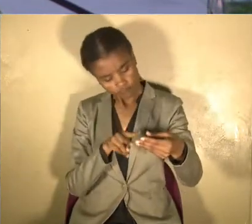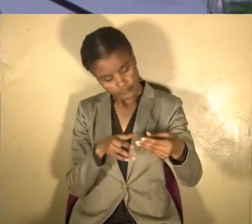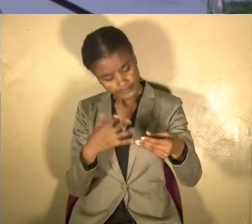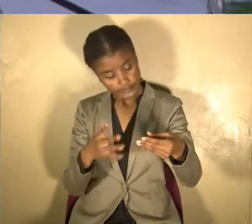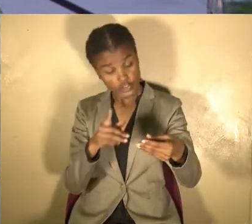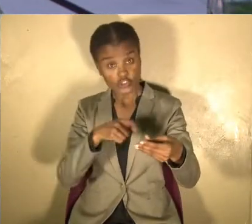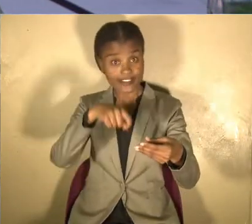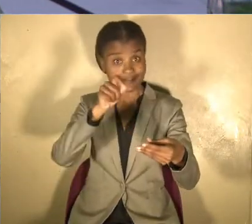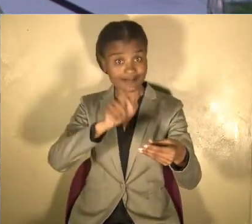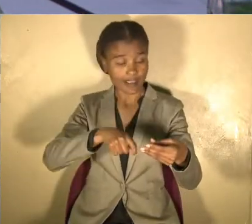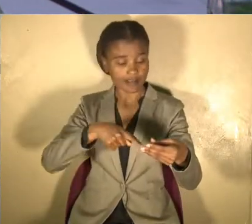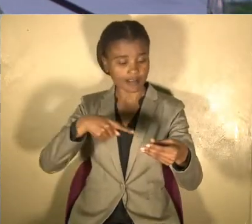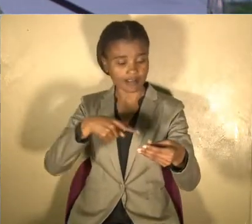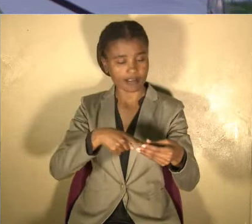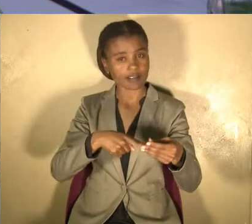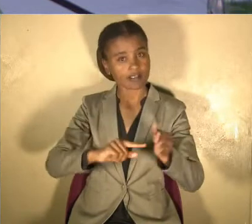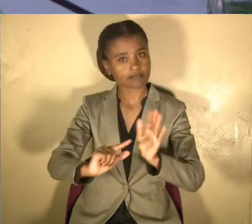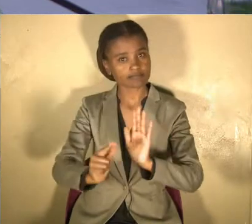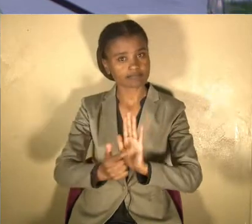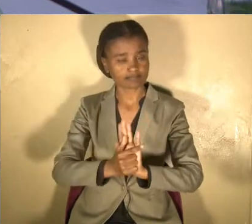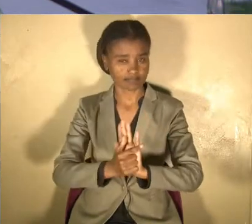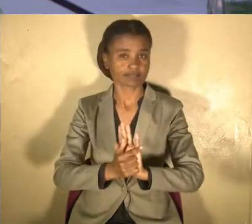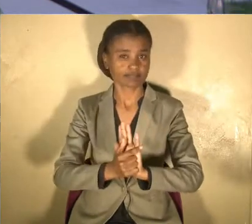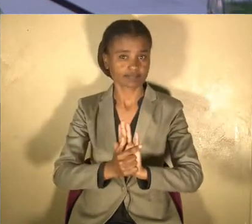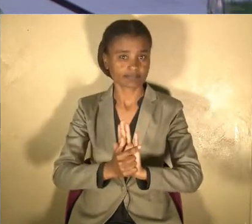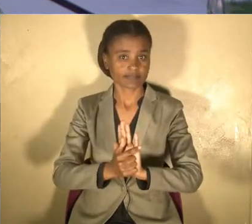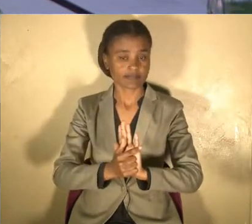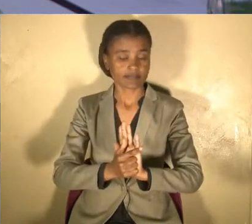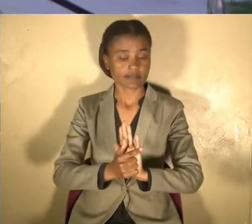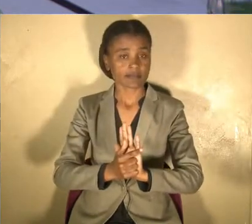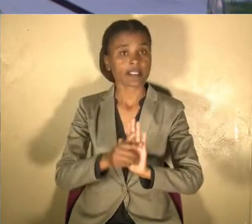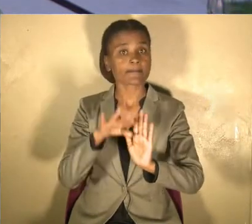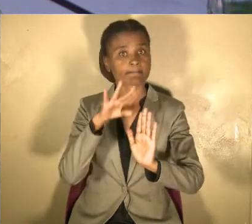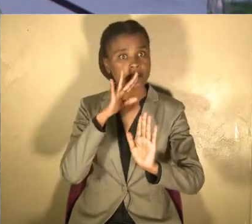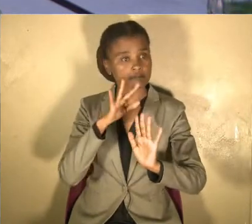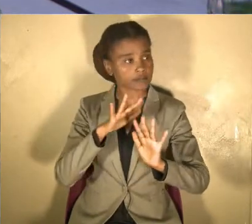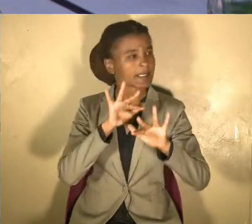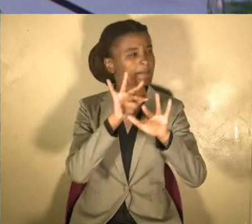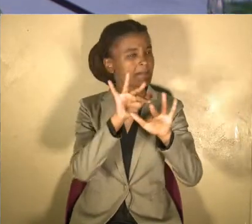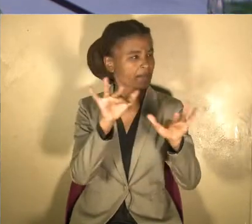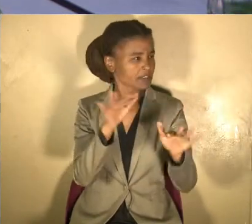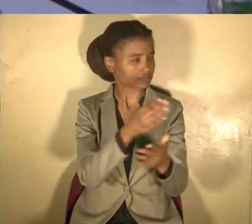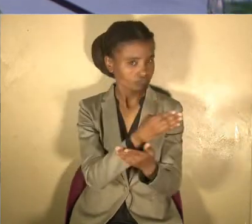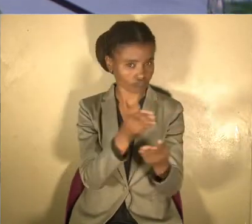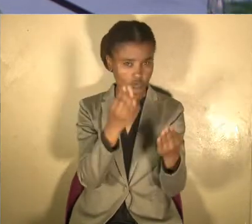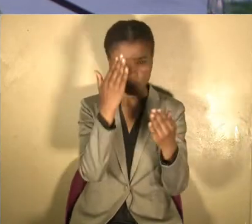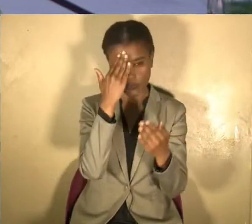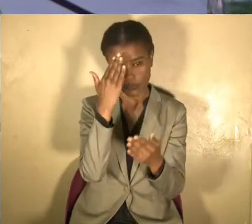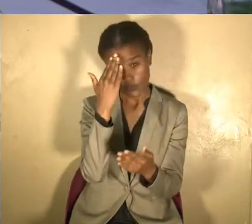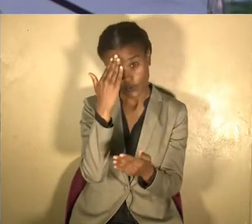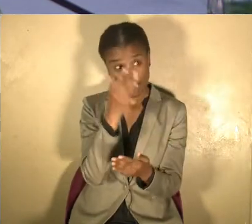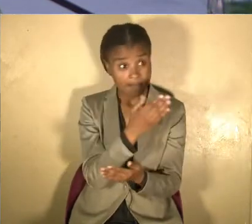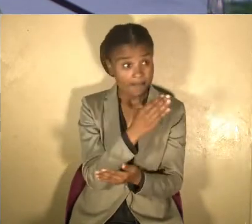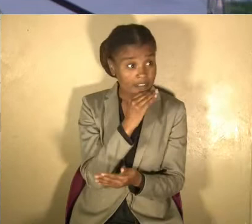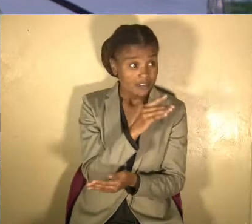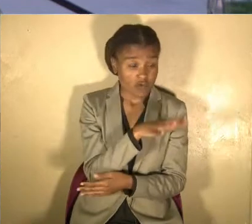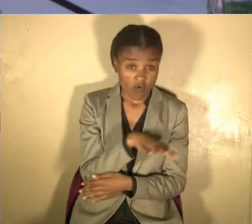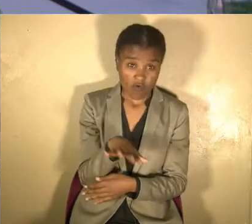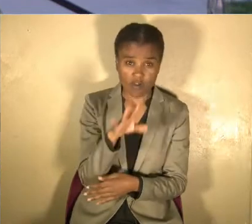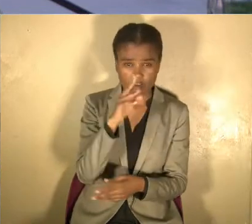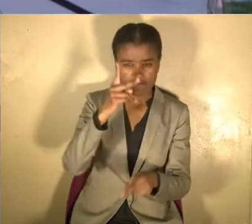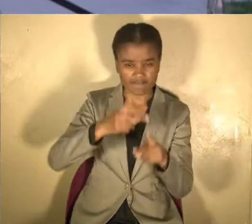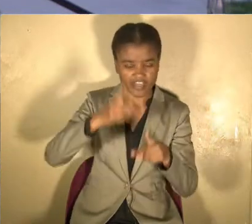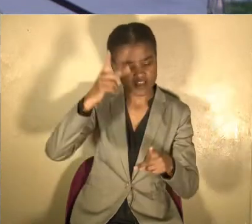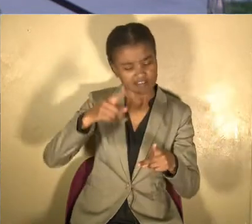act of law, it will be public knowledge. All of you will get to know the final results on